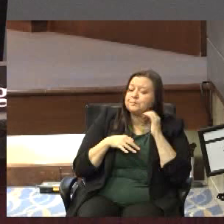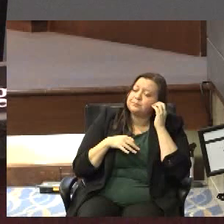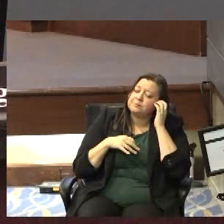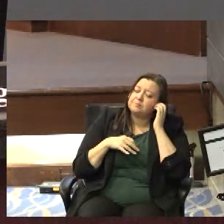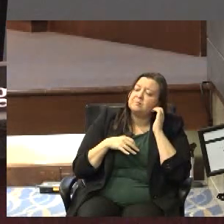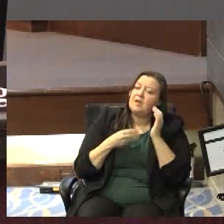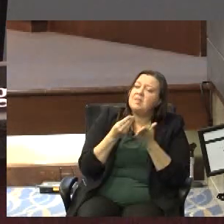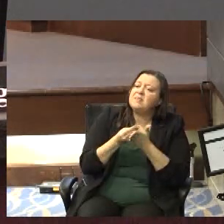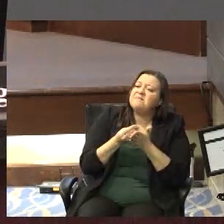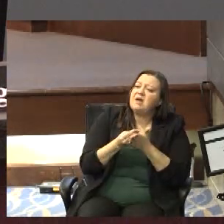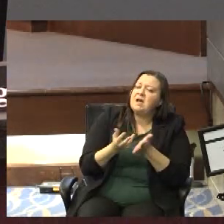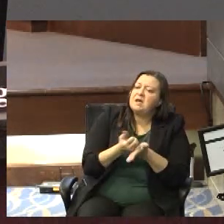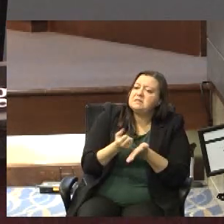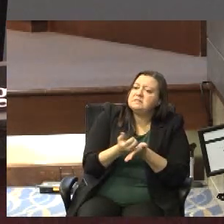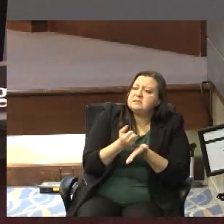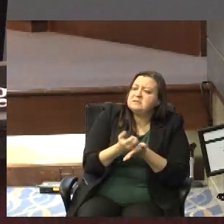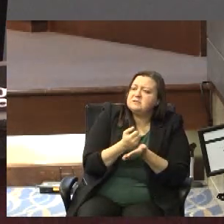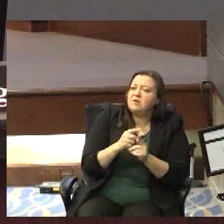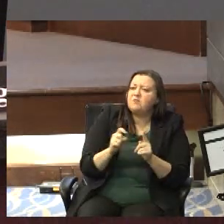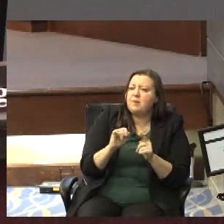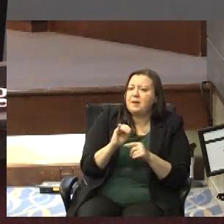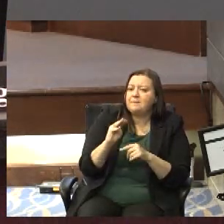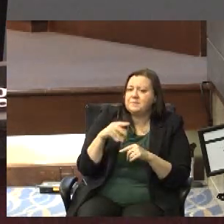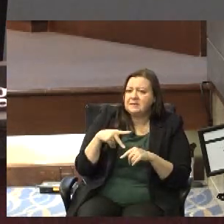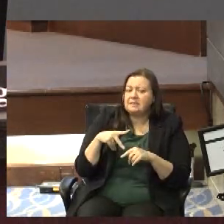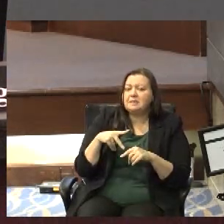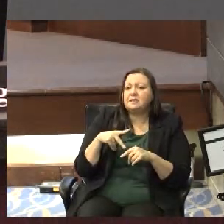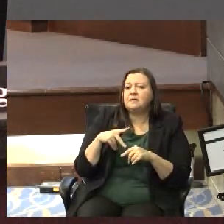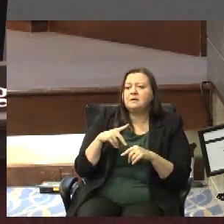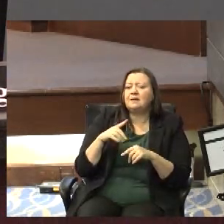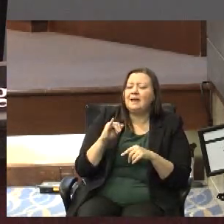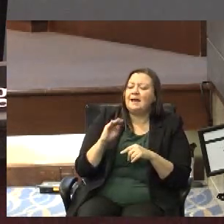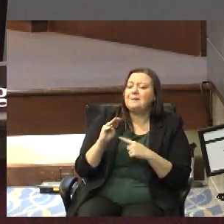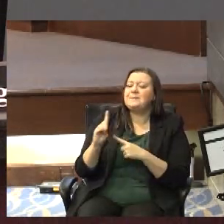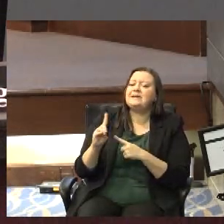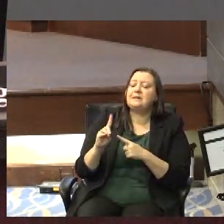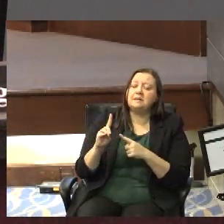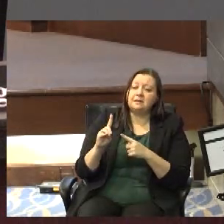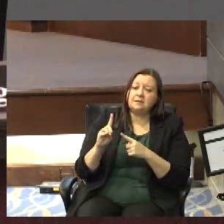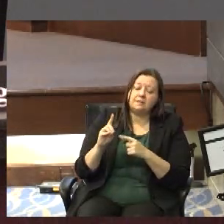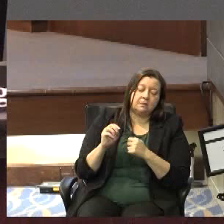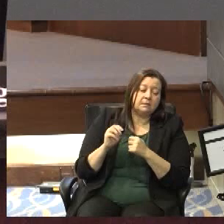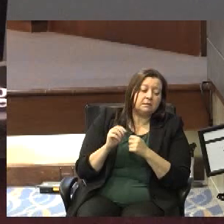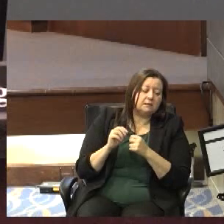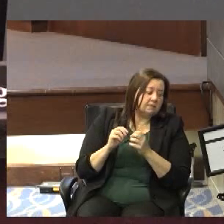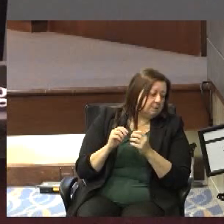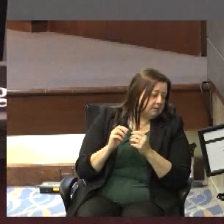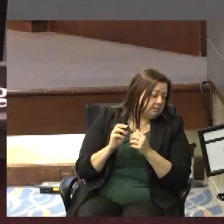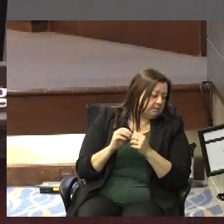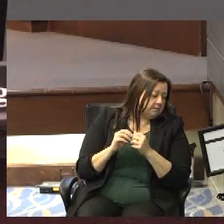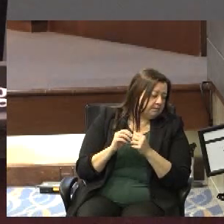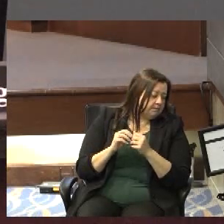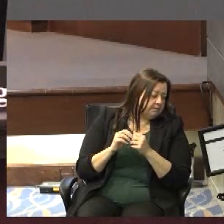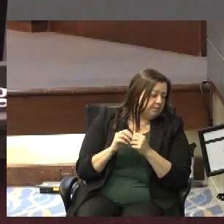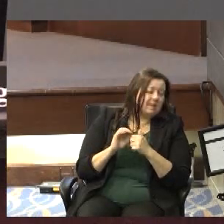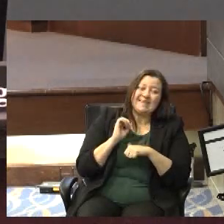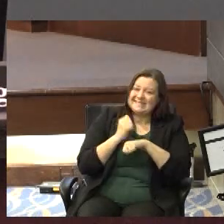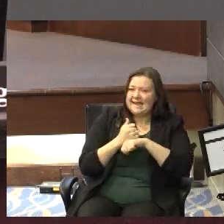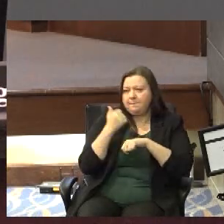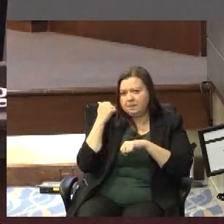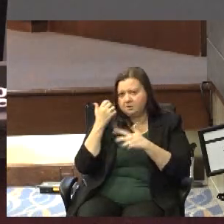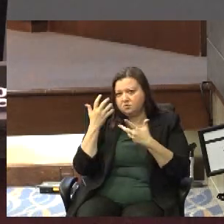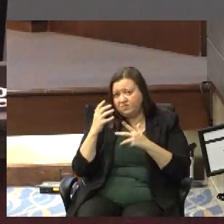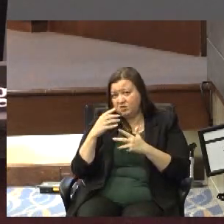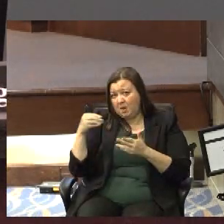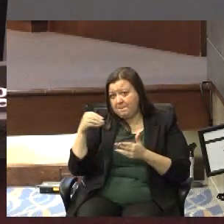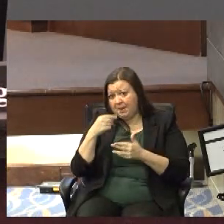funds generated by the MMD as serving as the de facto HOA, as we've established here, that